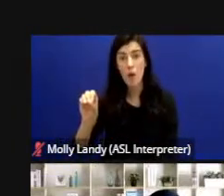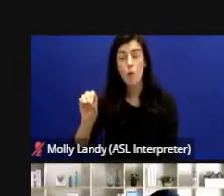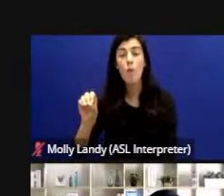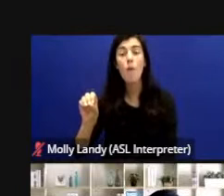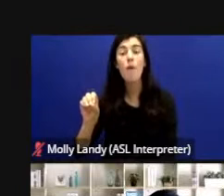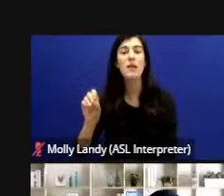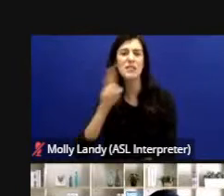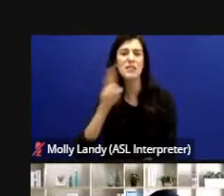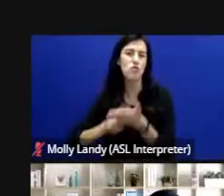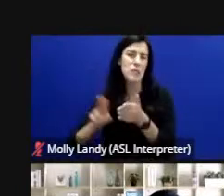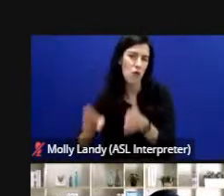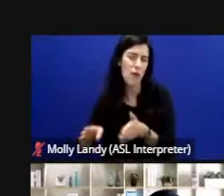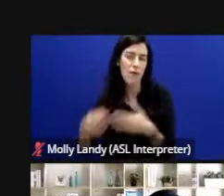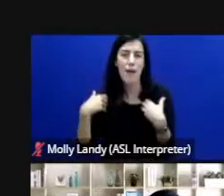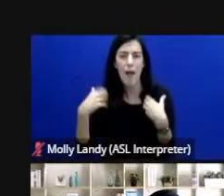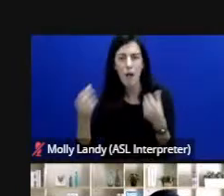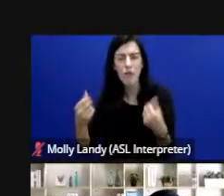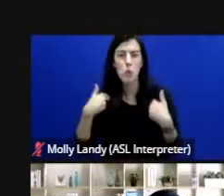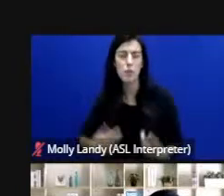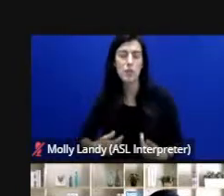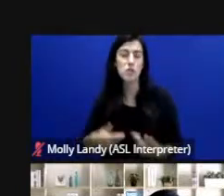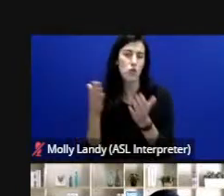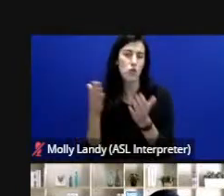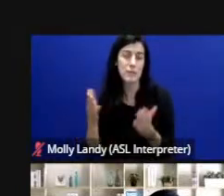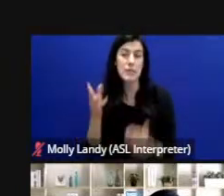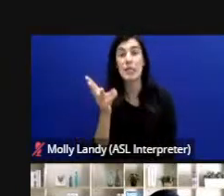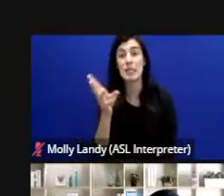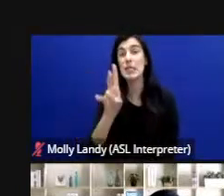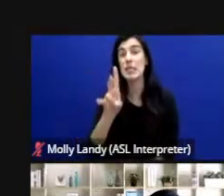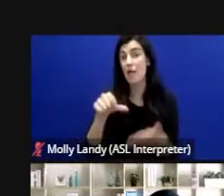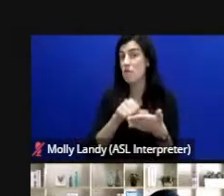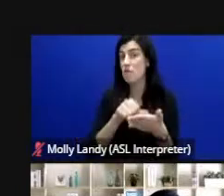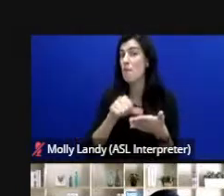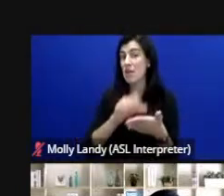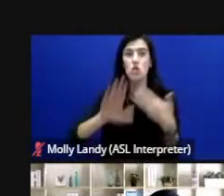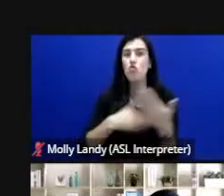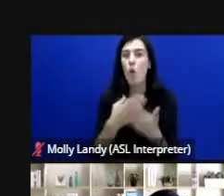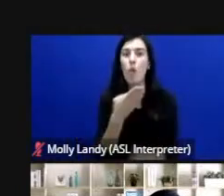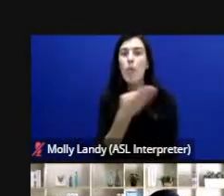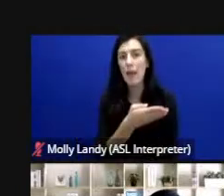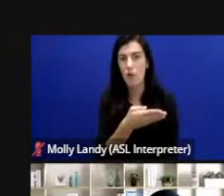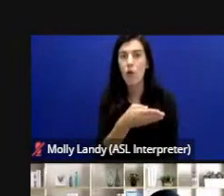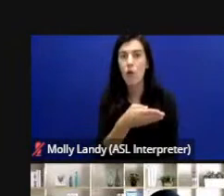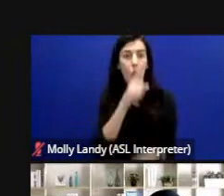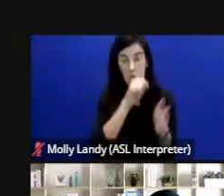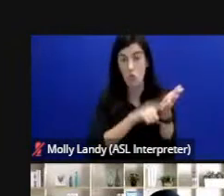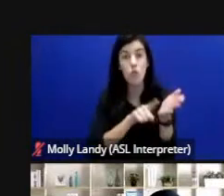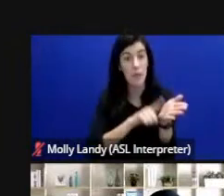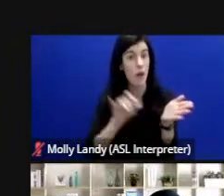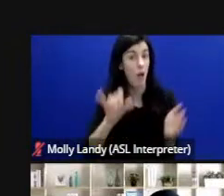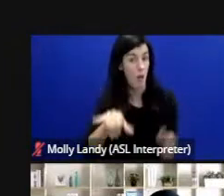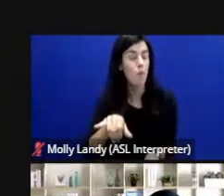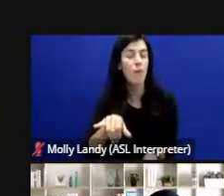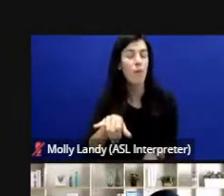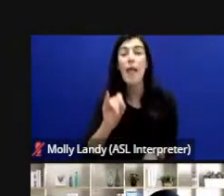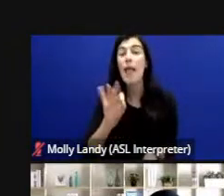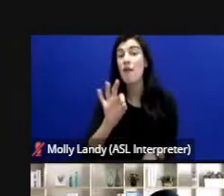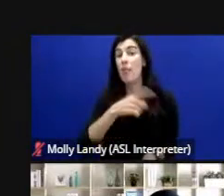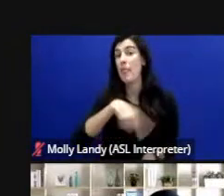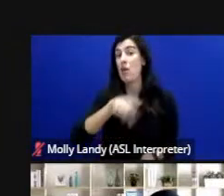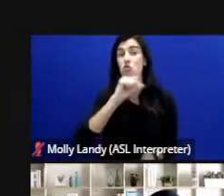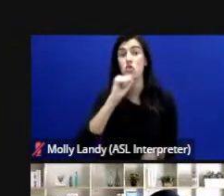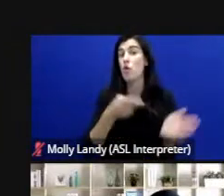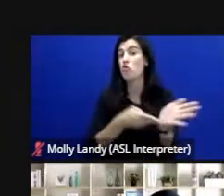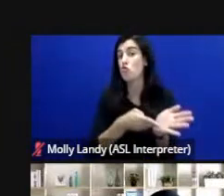Services. It is all there. There is 67 pages of it. Look it up. If they're not being truthful with what they're telling us, we